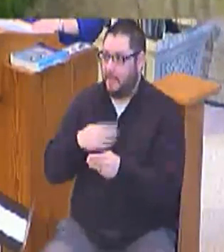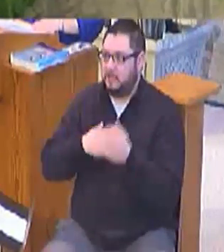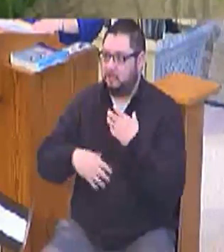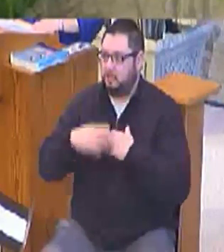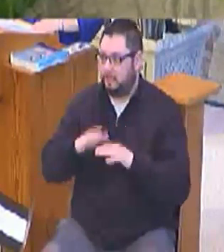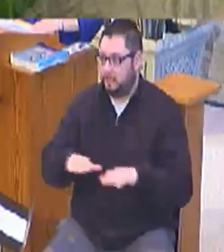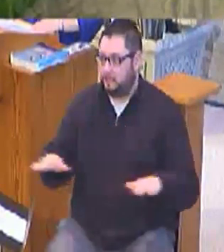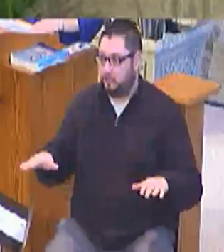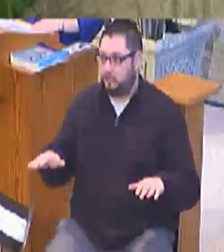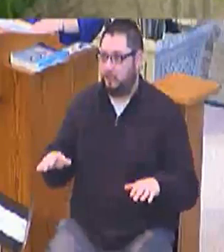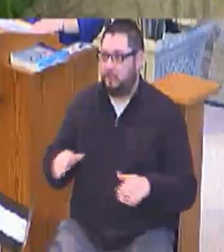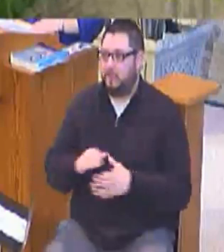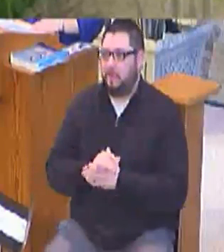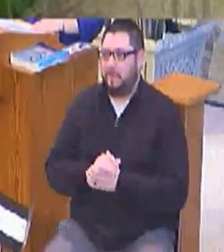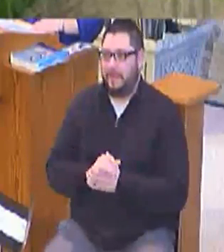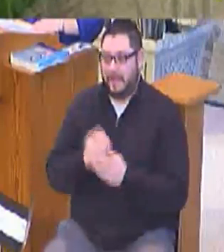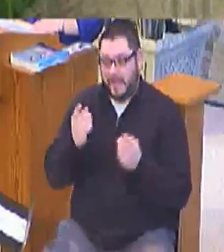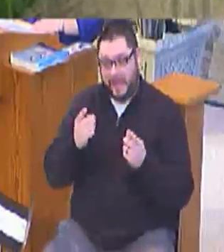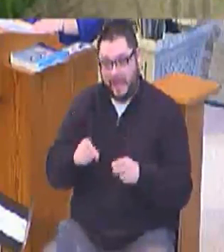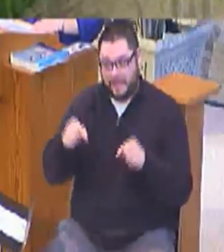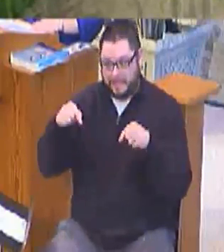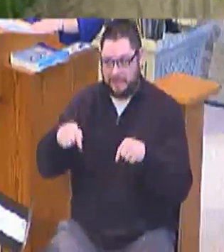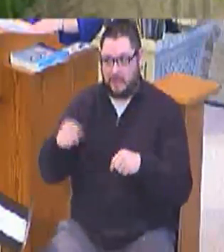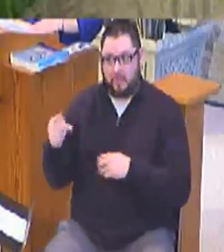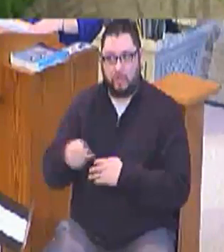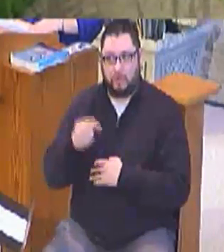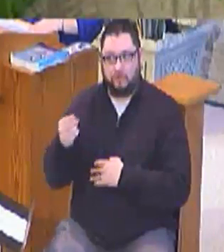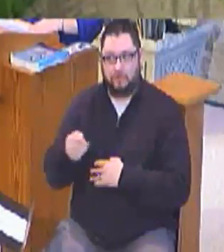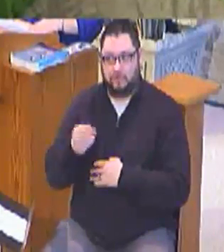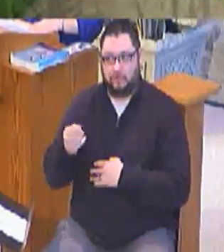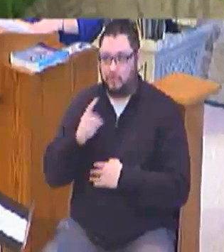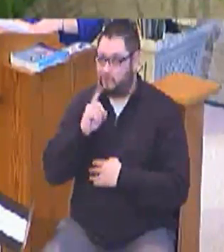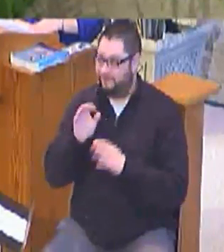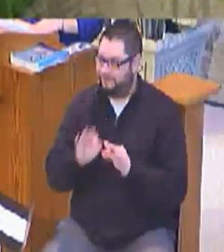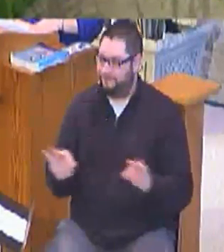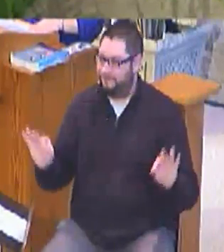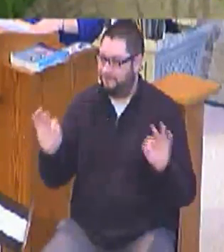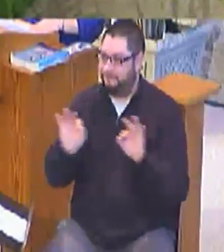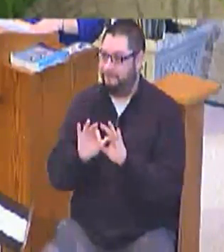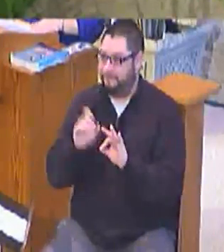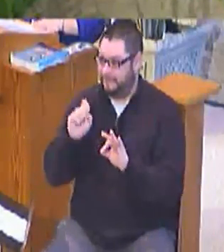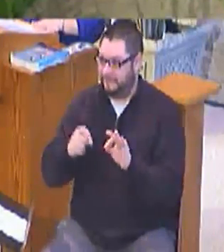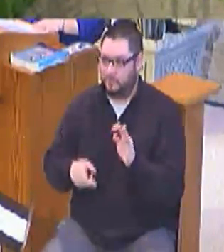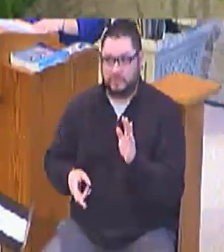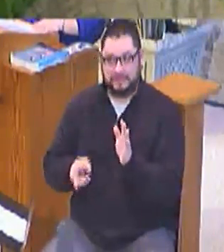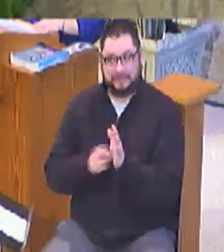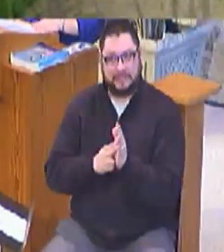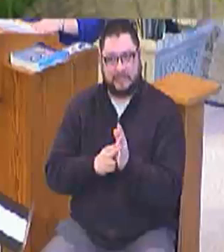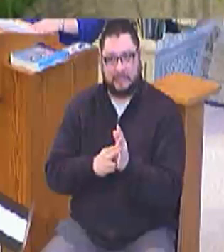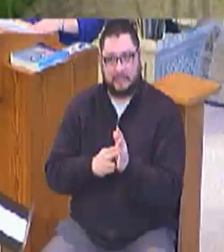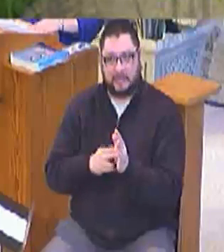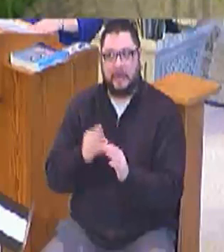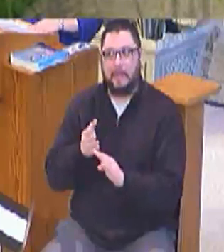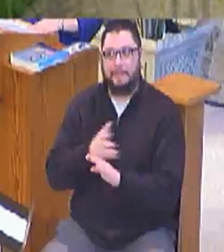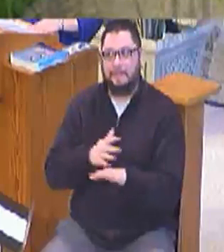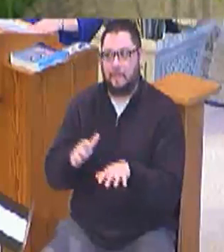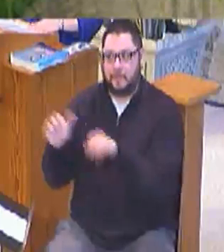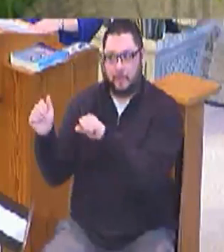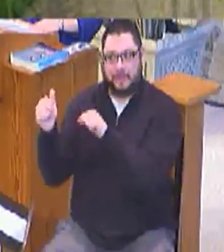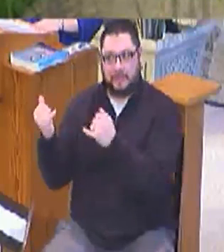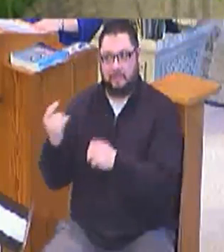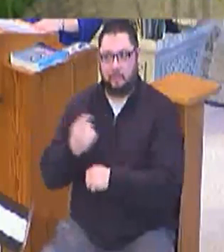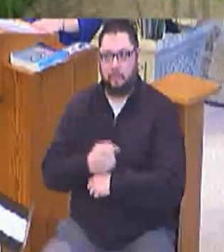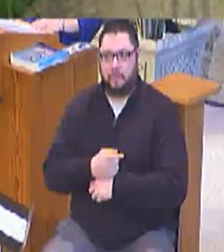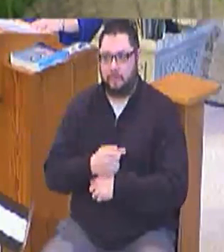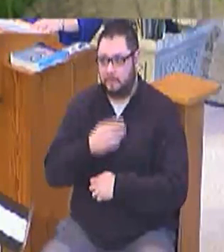mobile pack, it happens this Thursday, so it would be really important to have you sign up before you leave today,